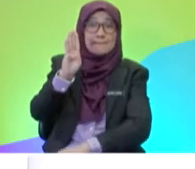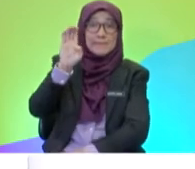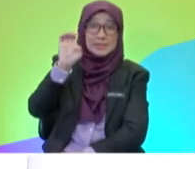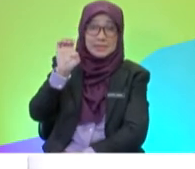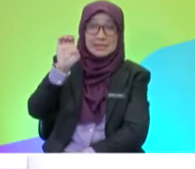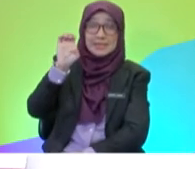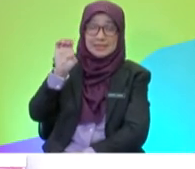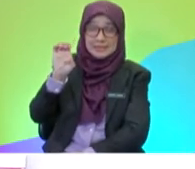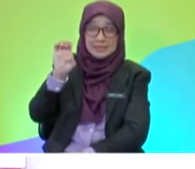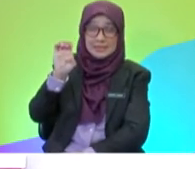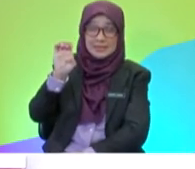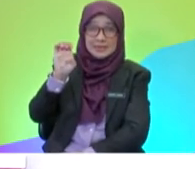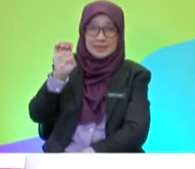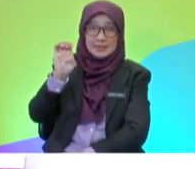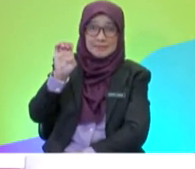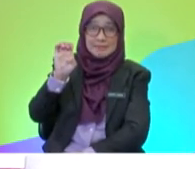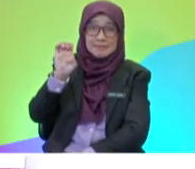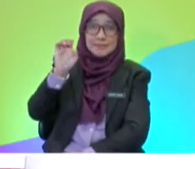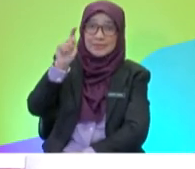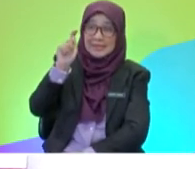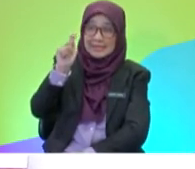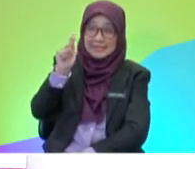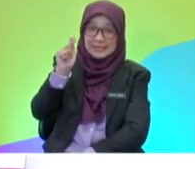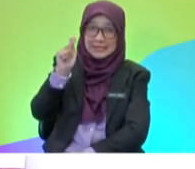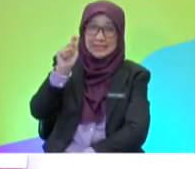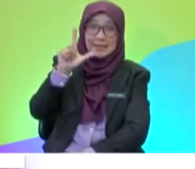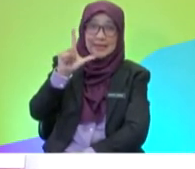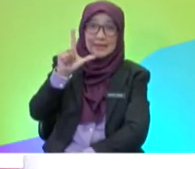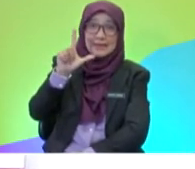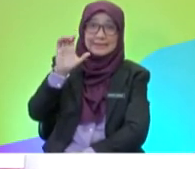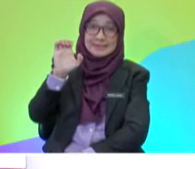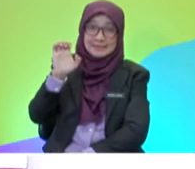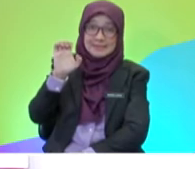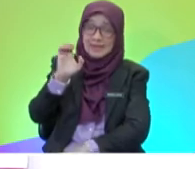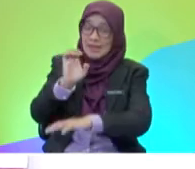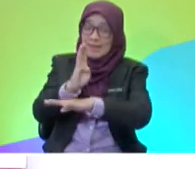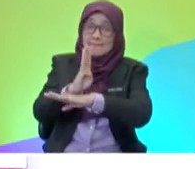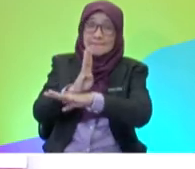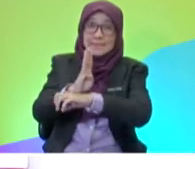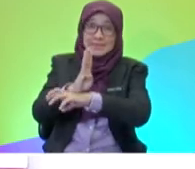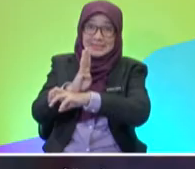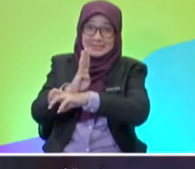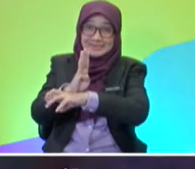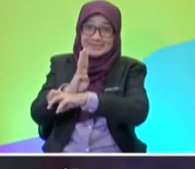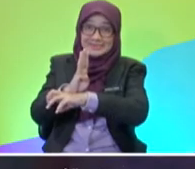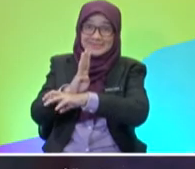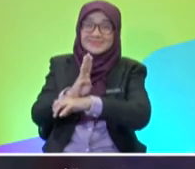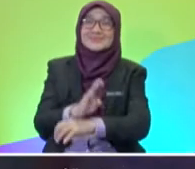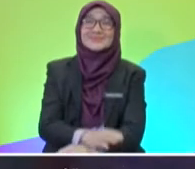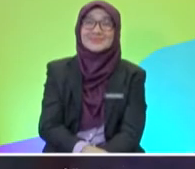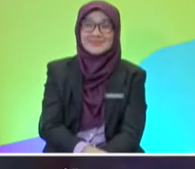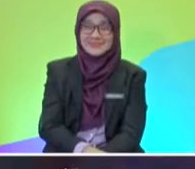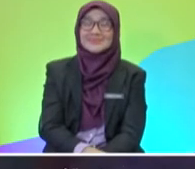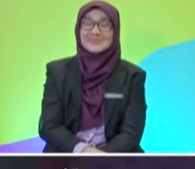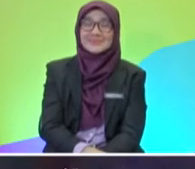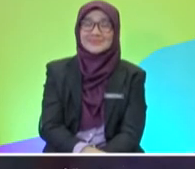B-E-E. B-E-E. T-L-E. T-L-E. Beetle. Beetle. Very good.